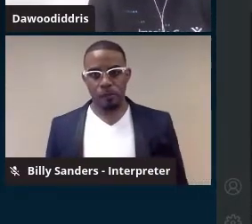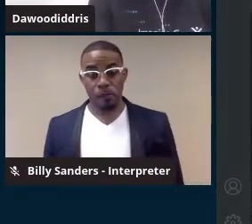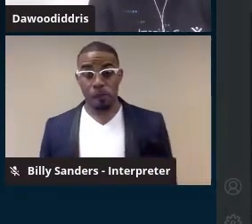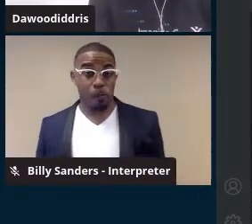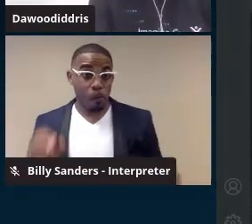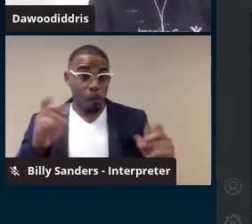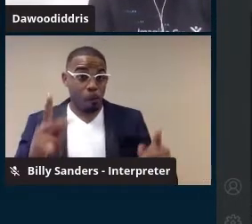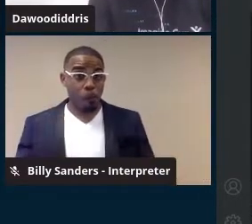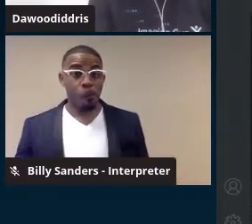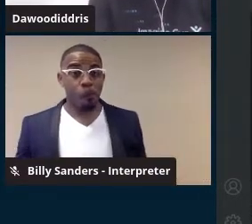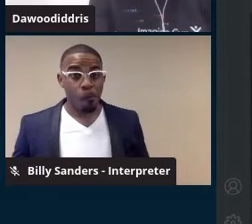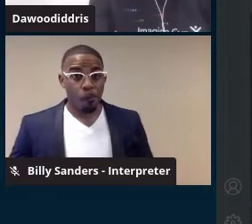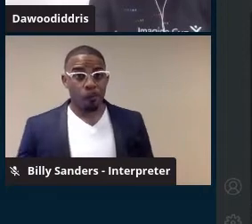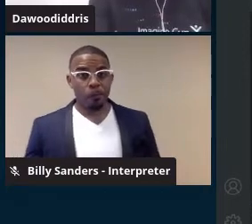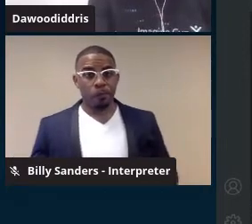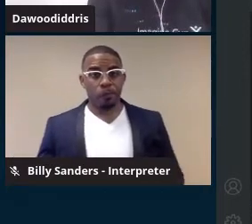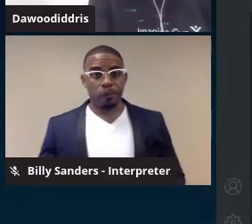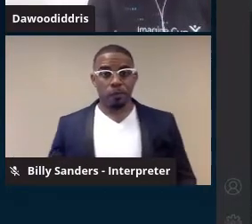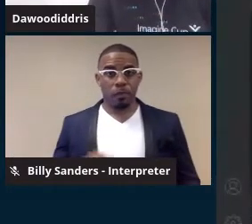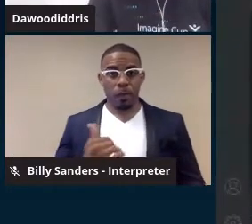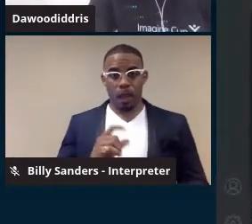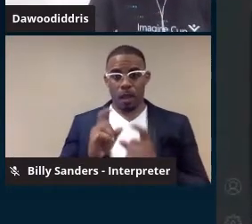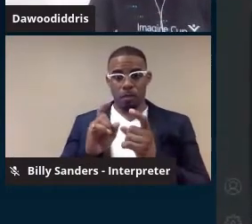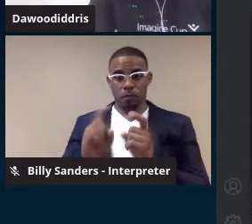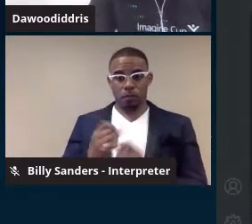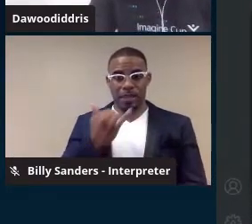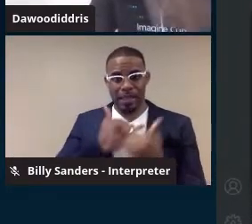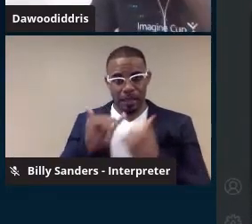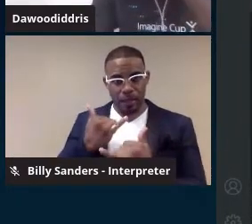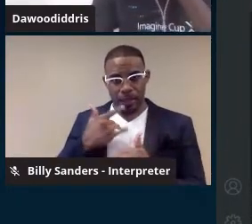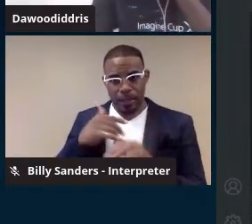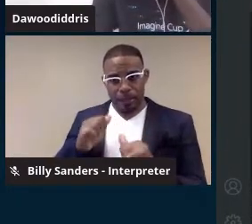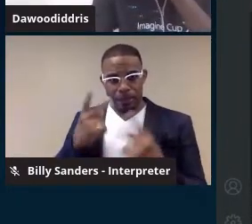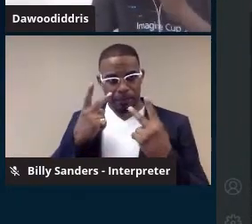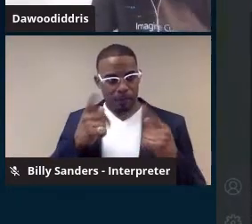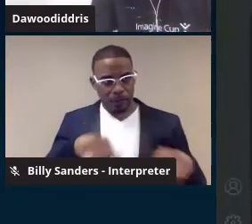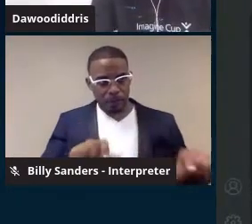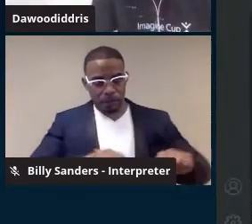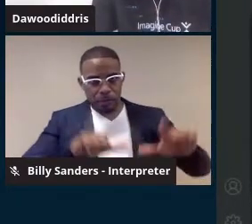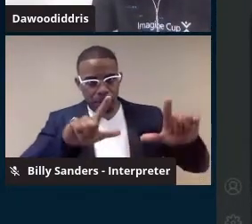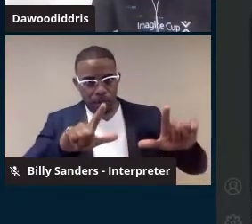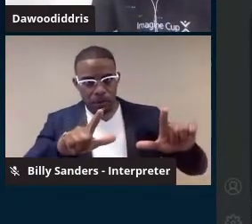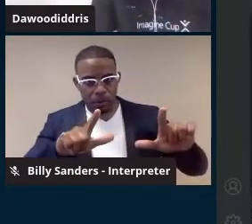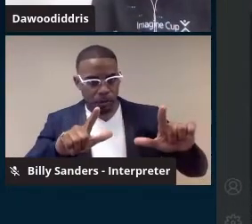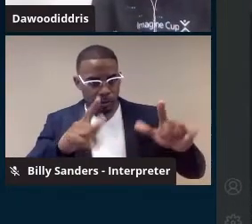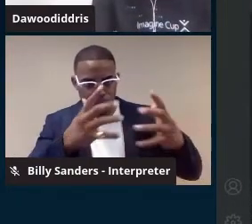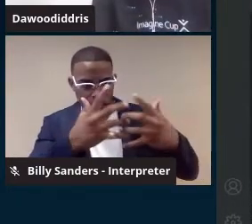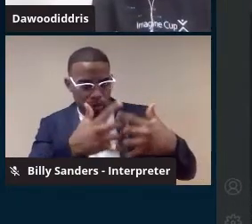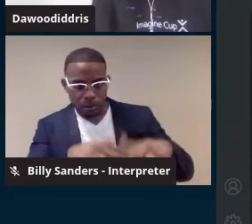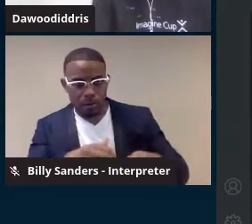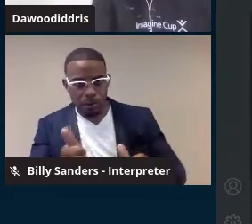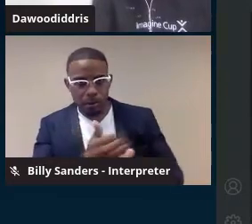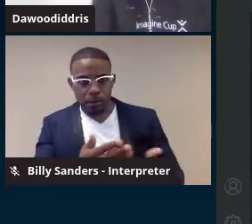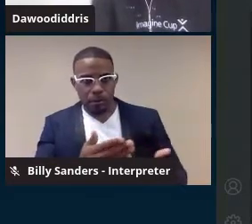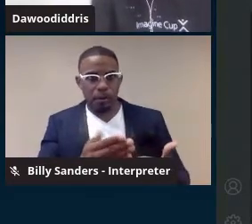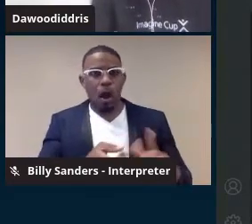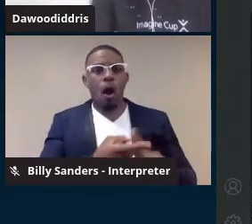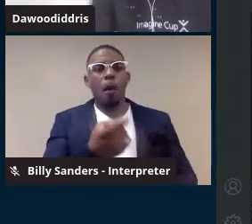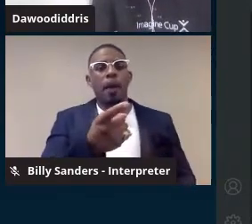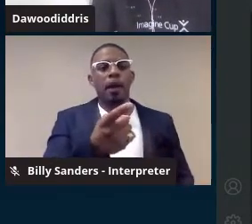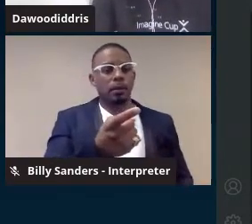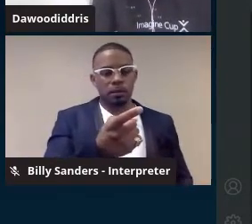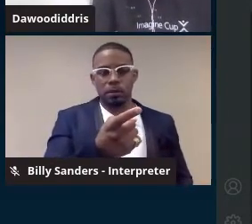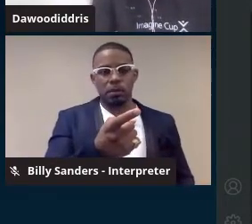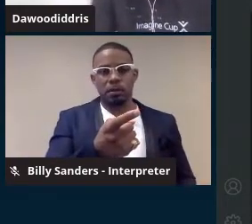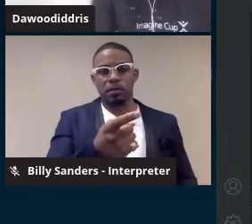Okay. I'll console the error itself so that we're able to see if there's any error, we just, catch that particular error. Okay,